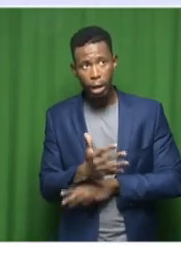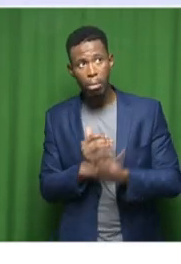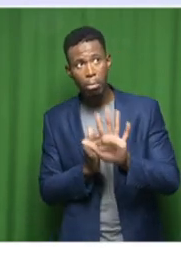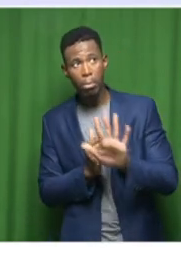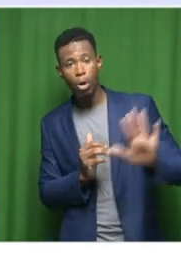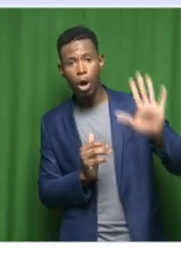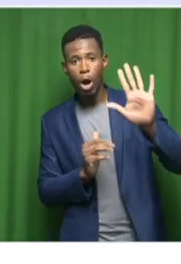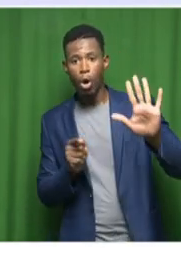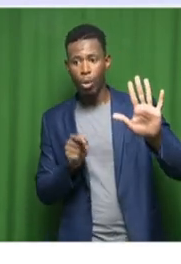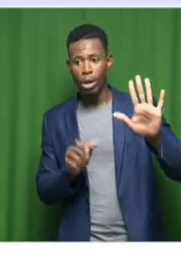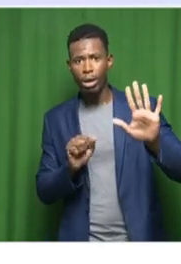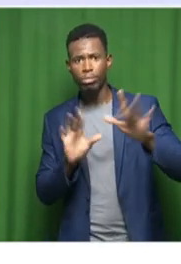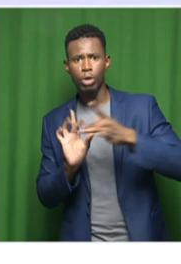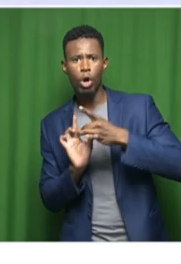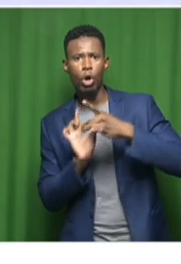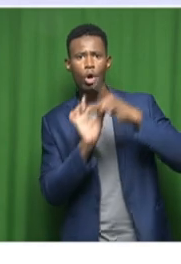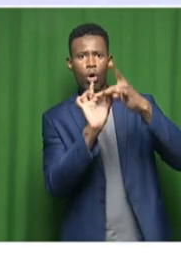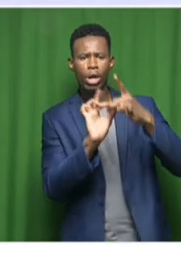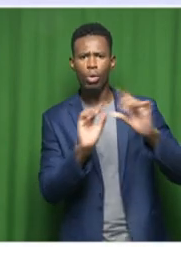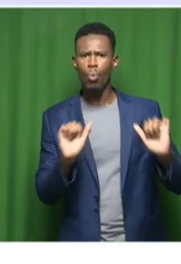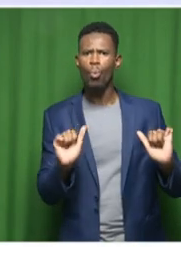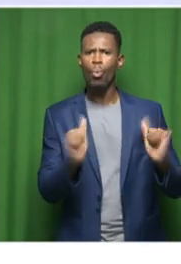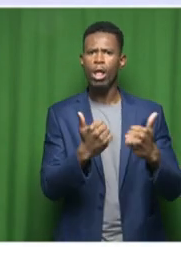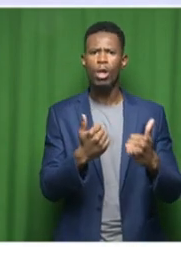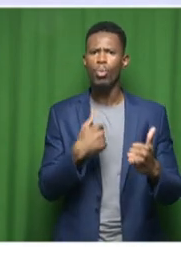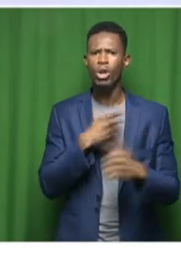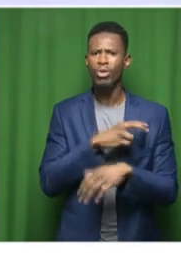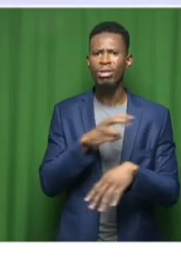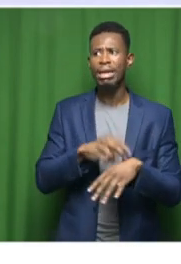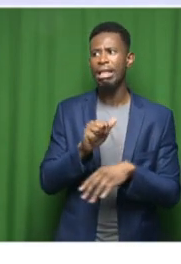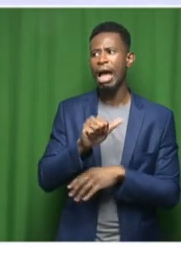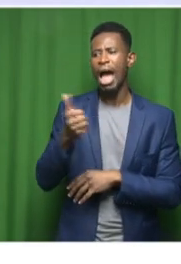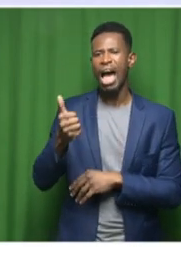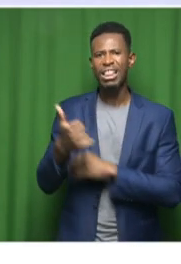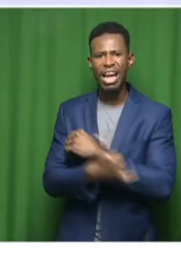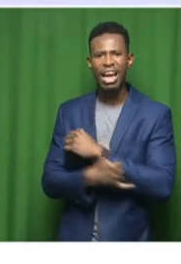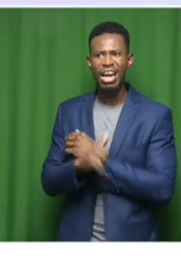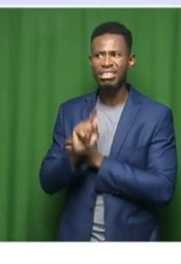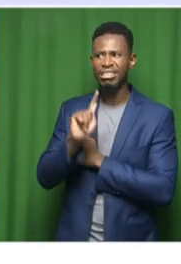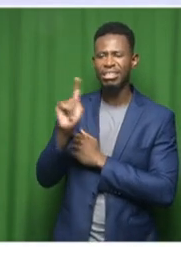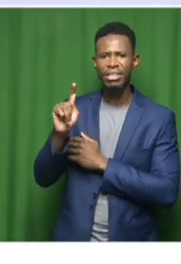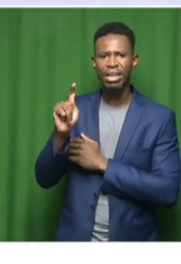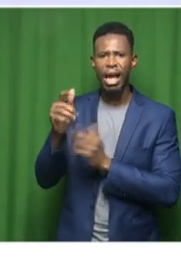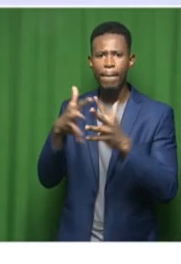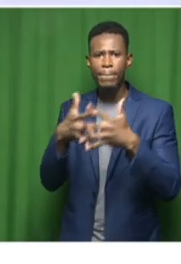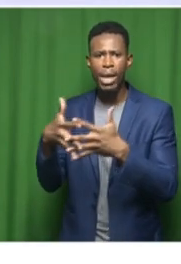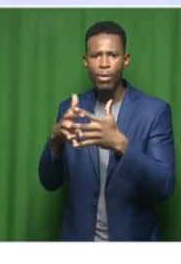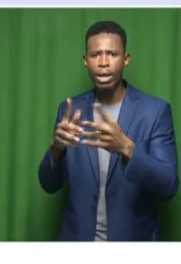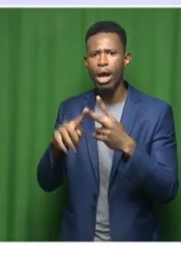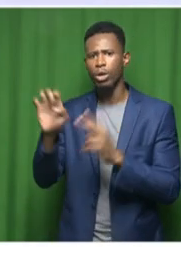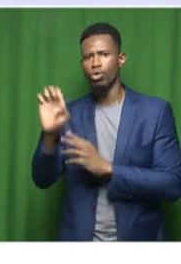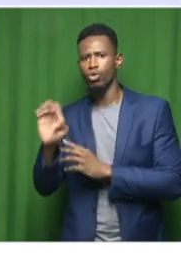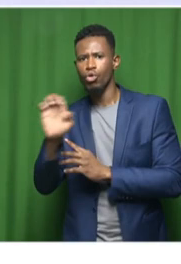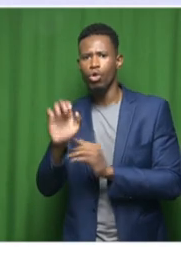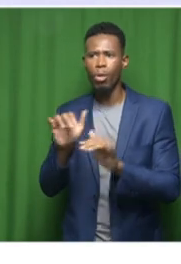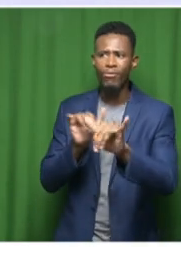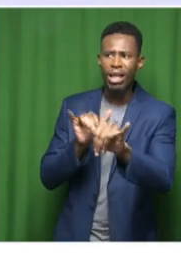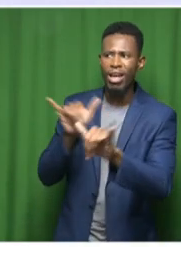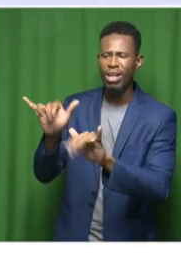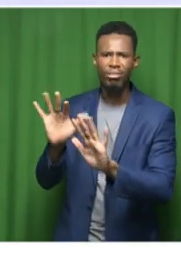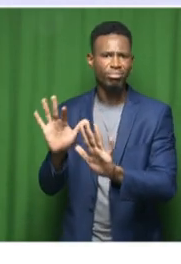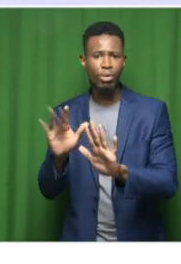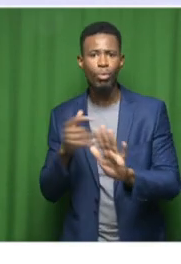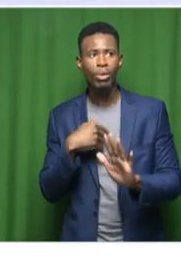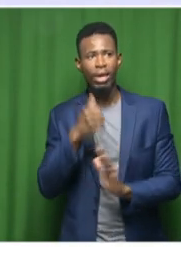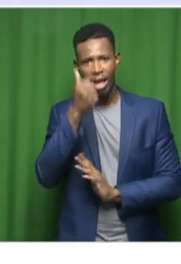is happening right now. We don't have to go to other continents or fly to other continents in order to fly to Africa. Mm-hmm. And this we do